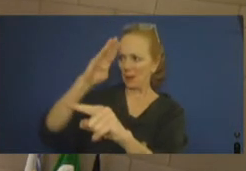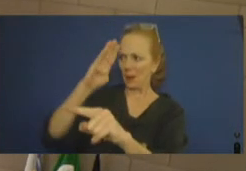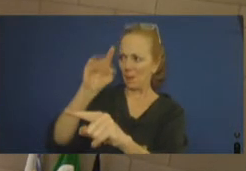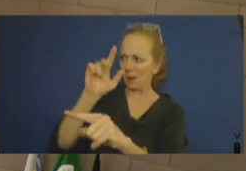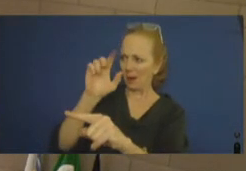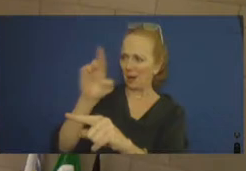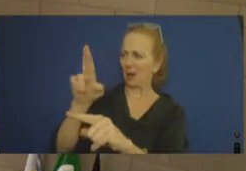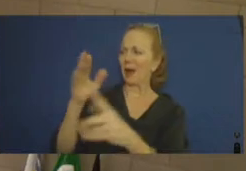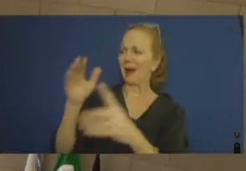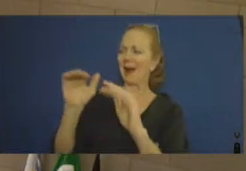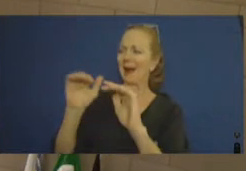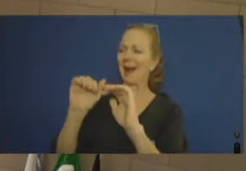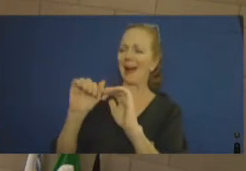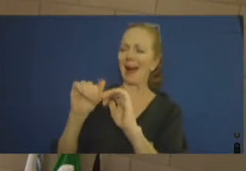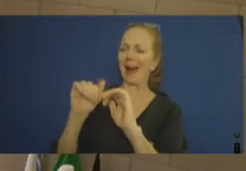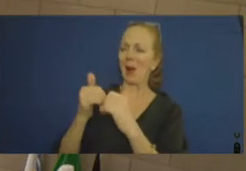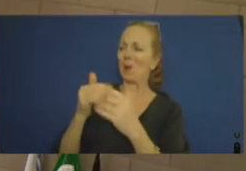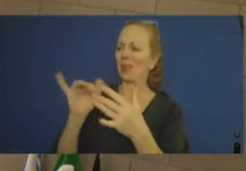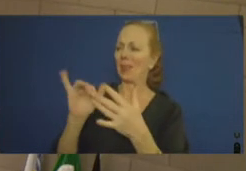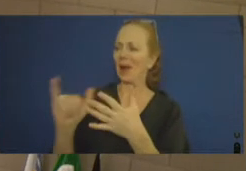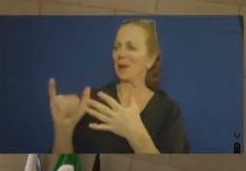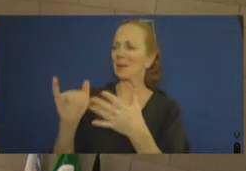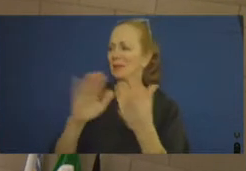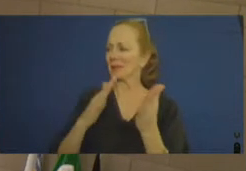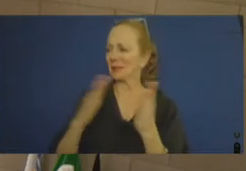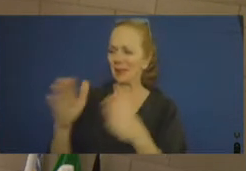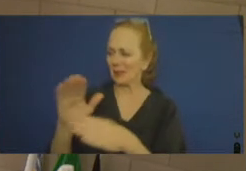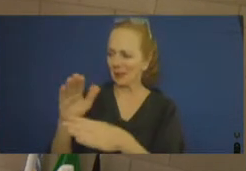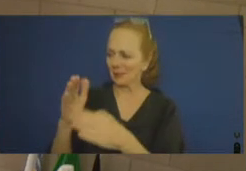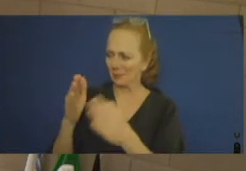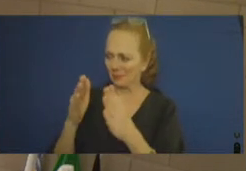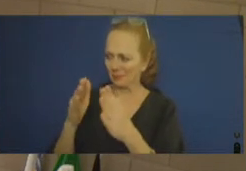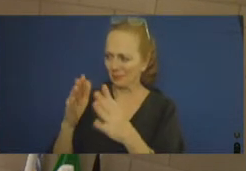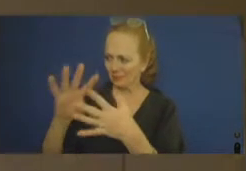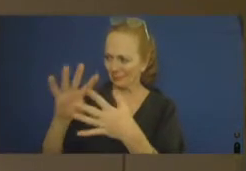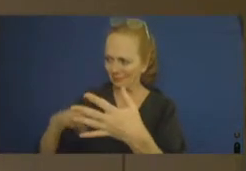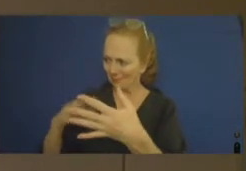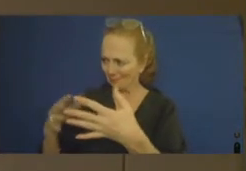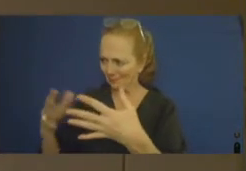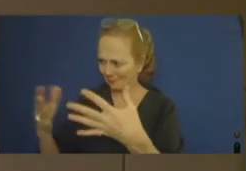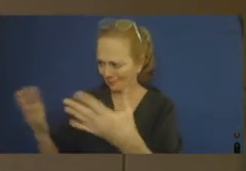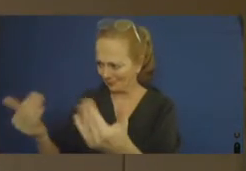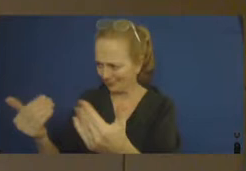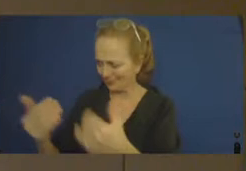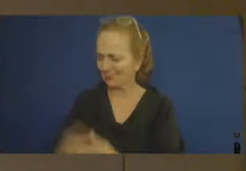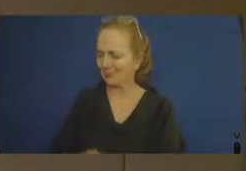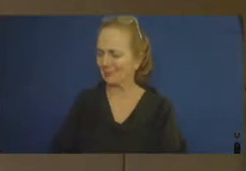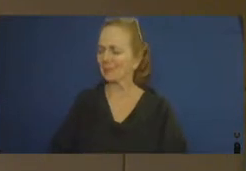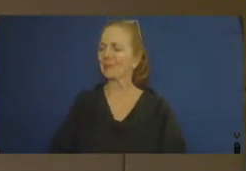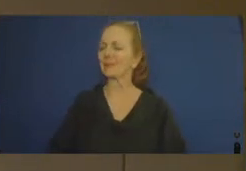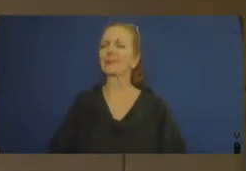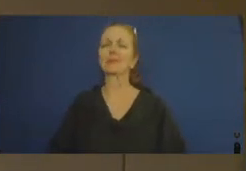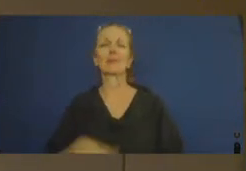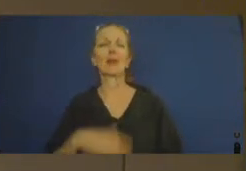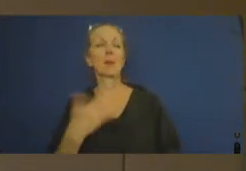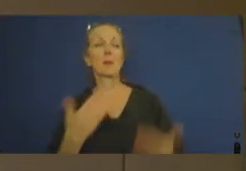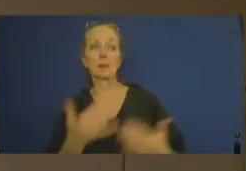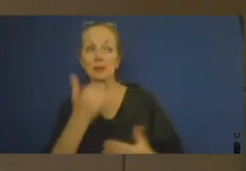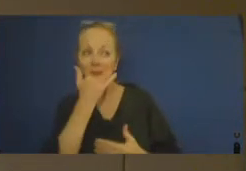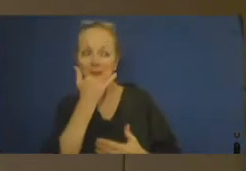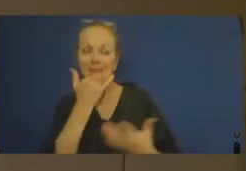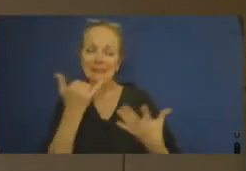framed? Lots of procedure here, guys. Yeah. Just to give us a moment. And correct me if I'm wrong. I would recommend that